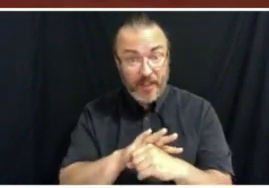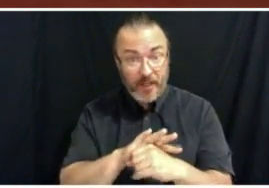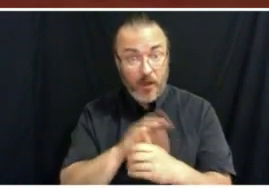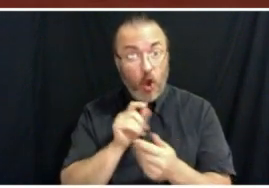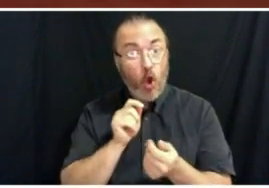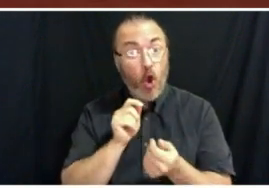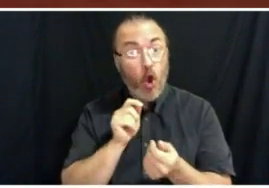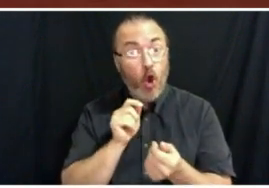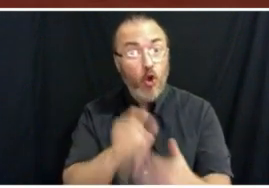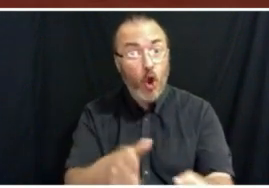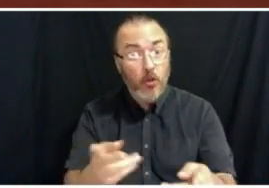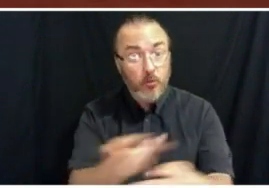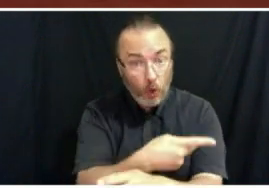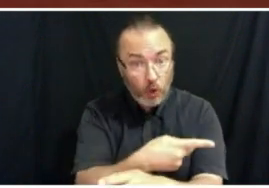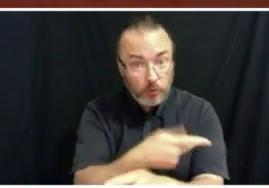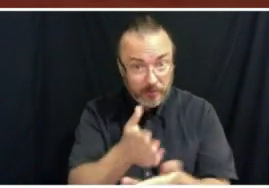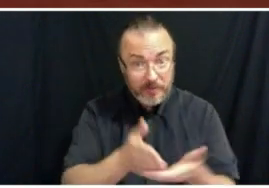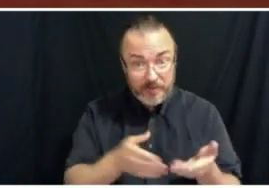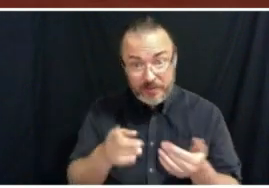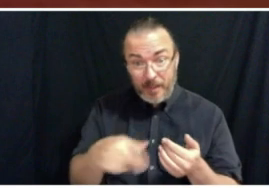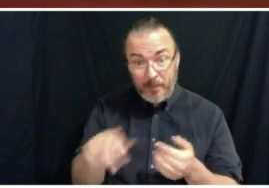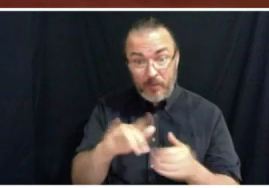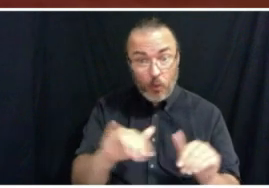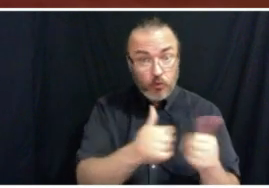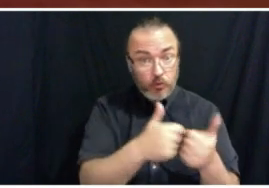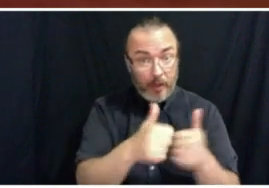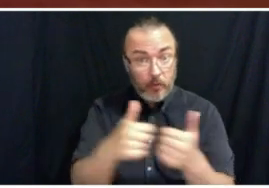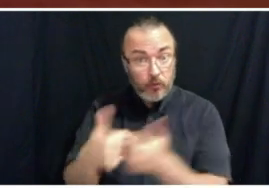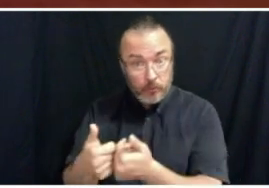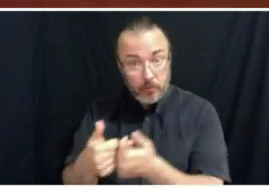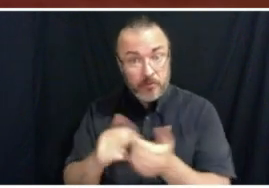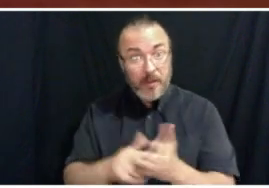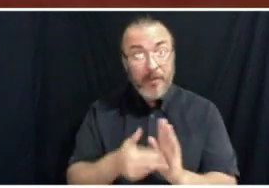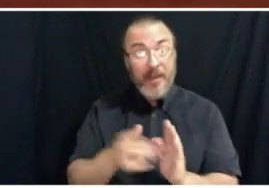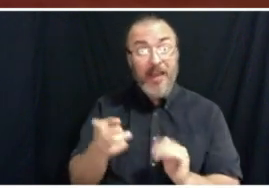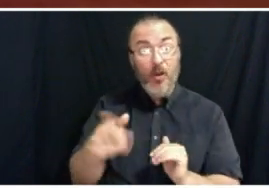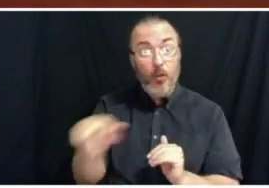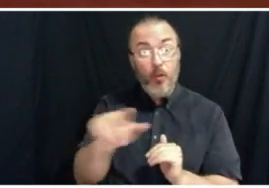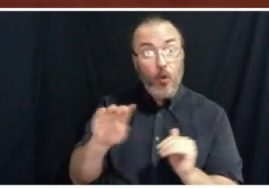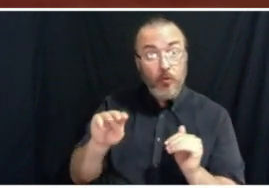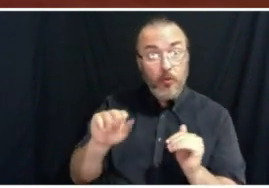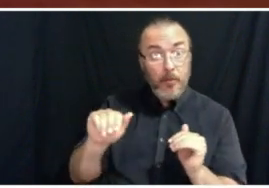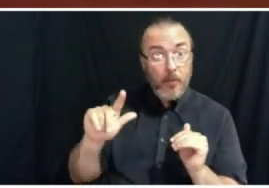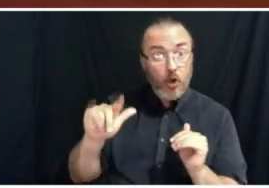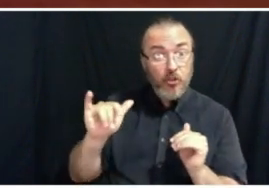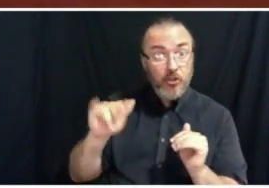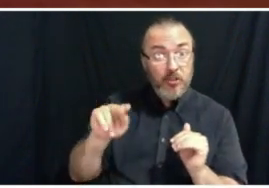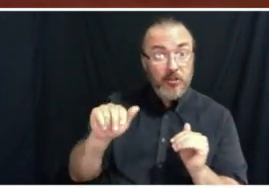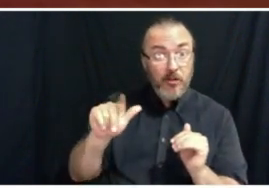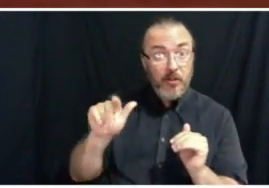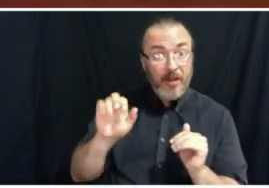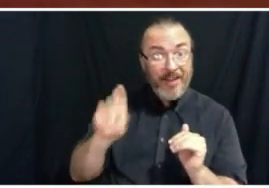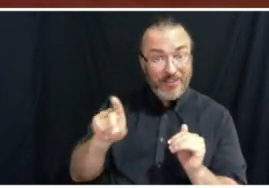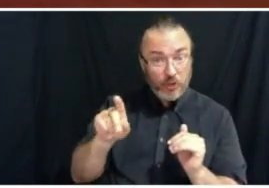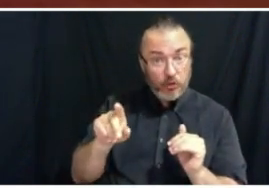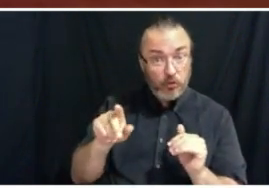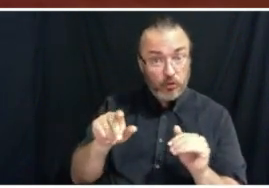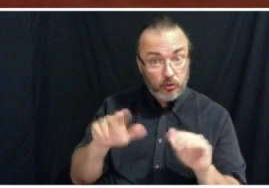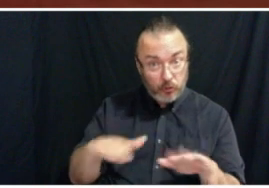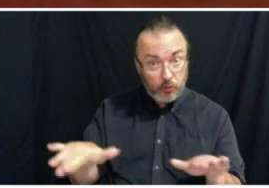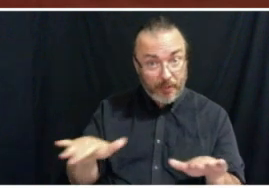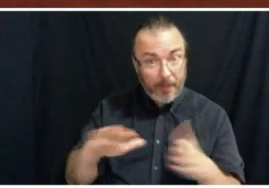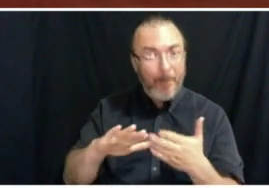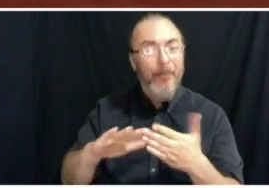these challenges by pushing the children who were already marginalized to even greater marginalization, as they would